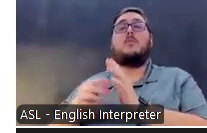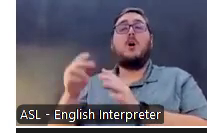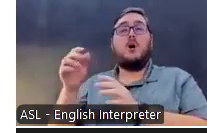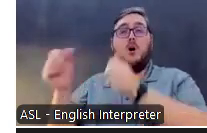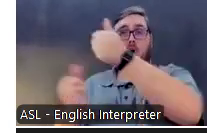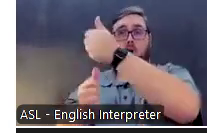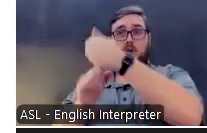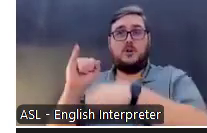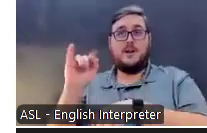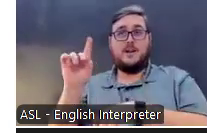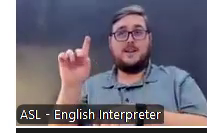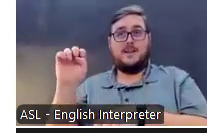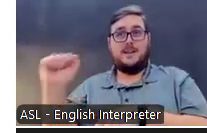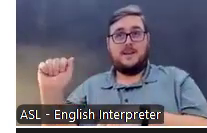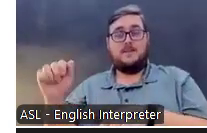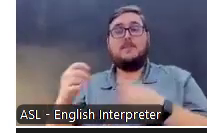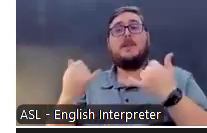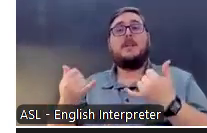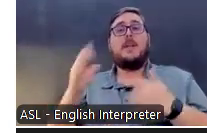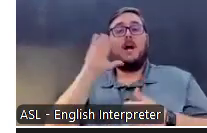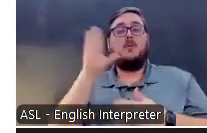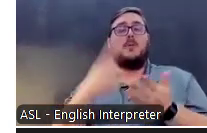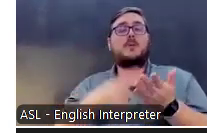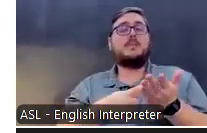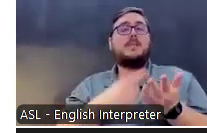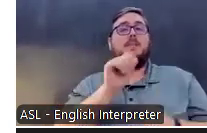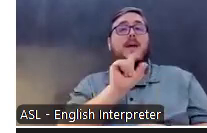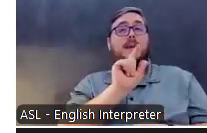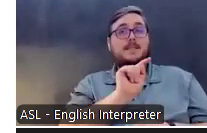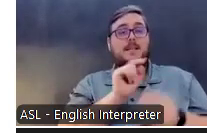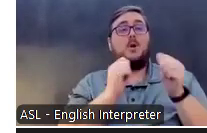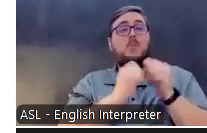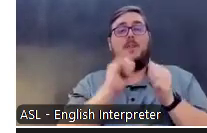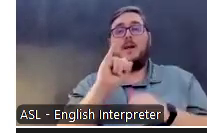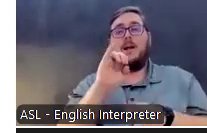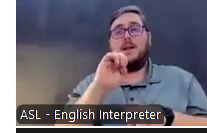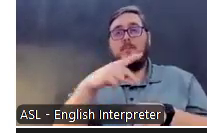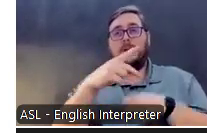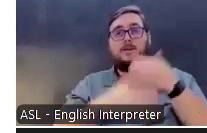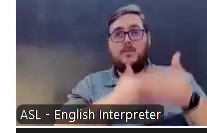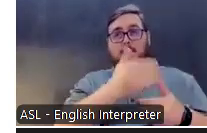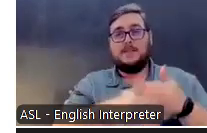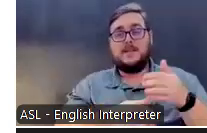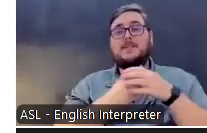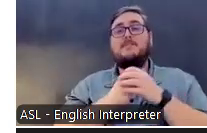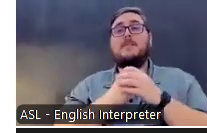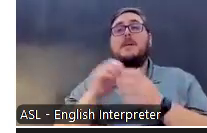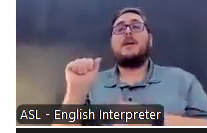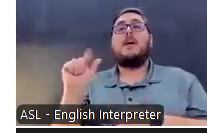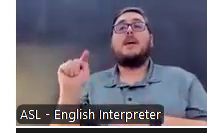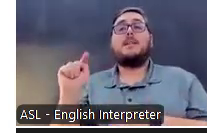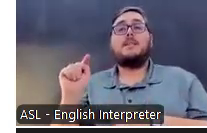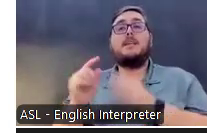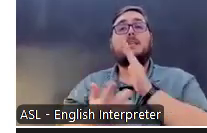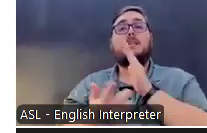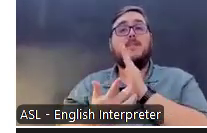into AT and the IEP process. AT devices and services are IEP team